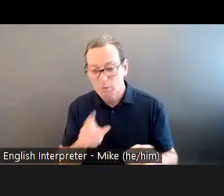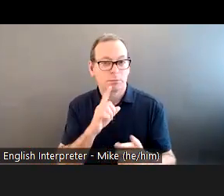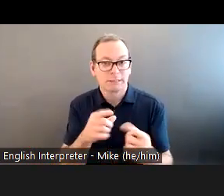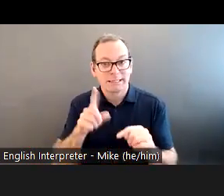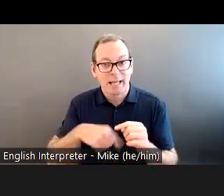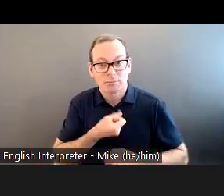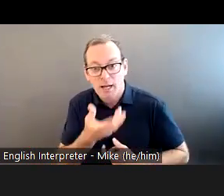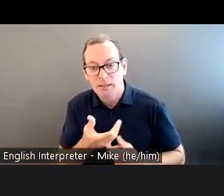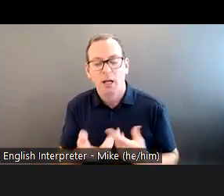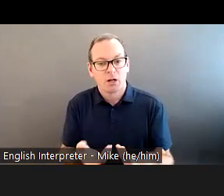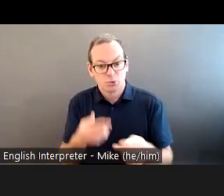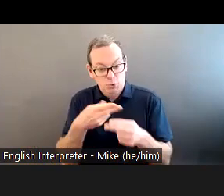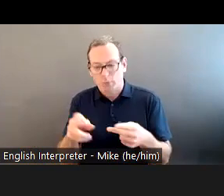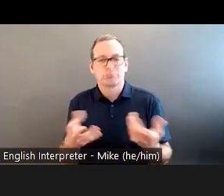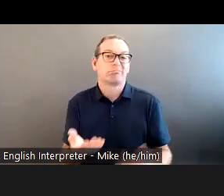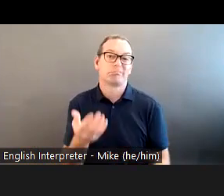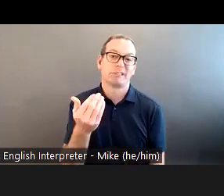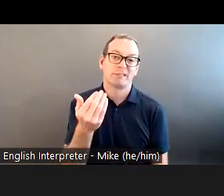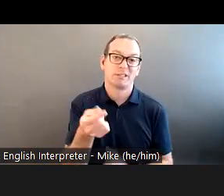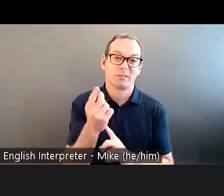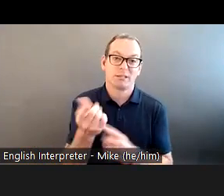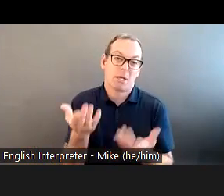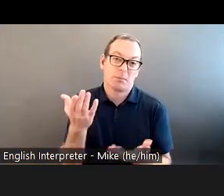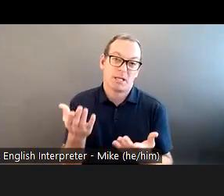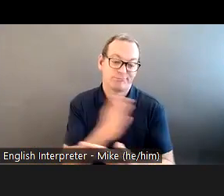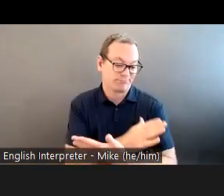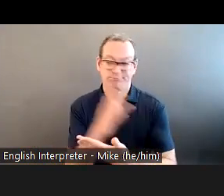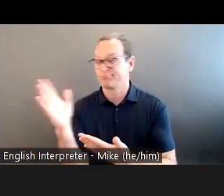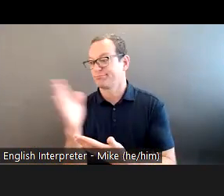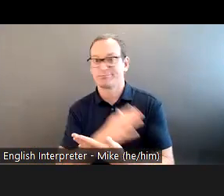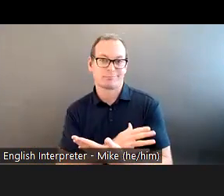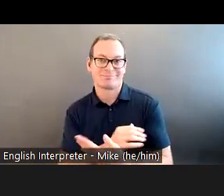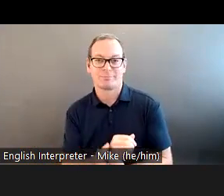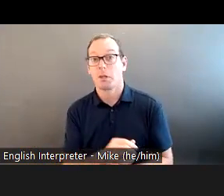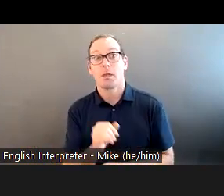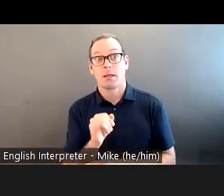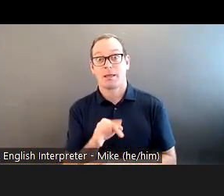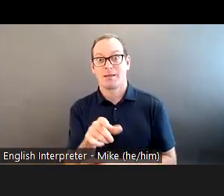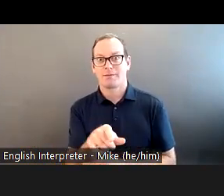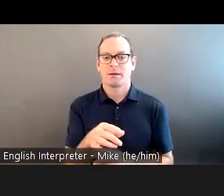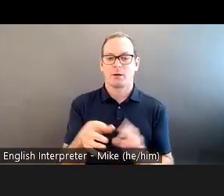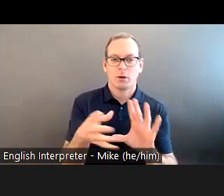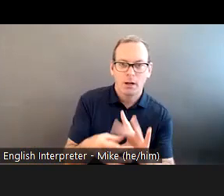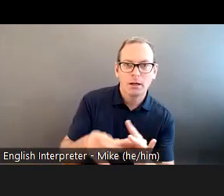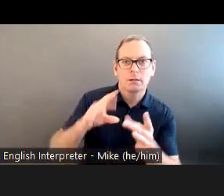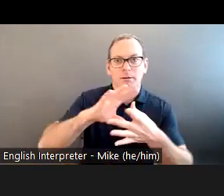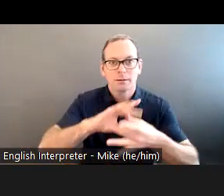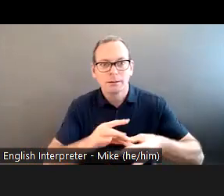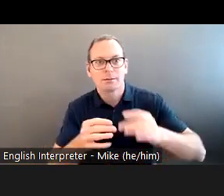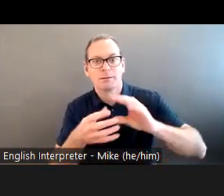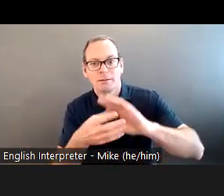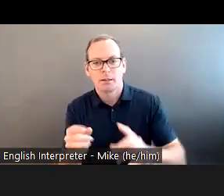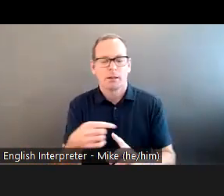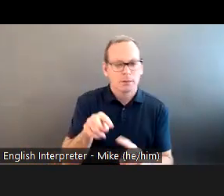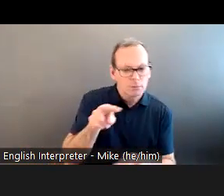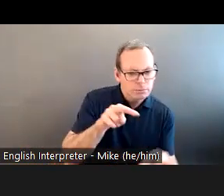more tricky and they're a little more elaborate with the things that they have to say, it might take 2 hours. So